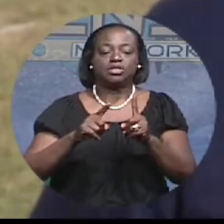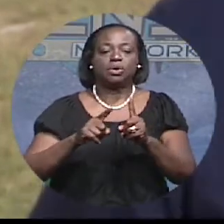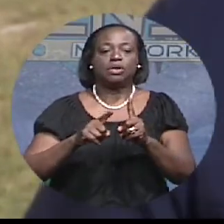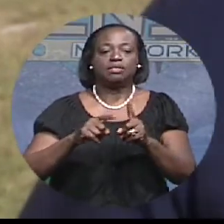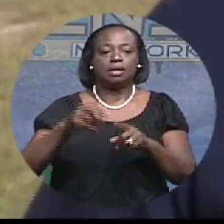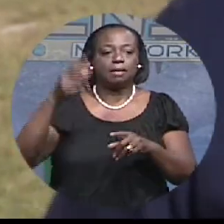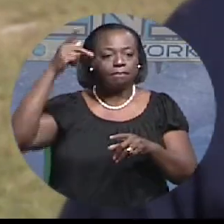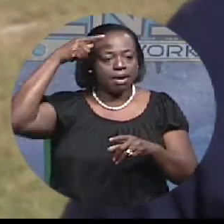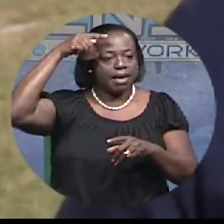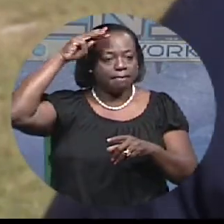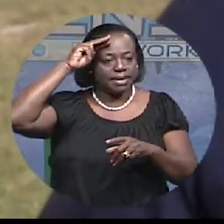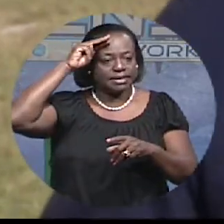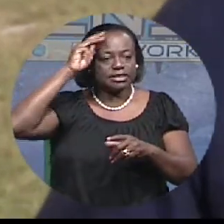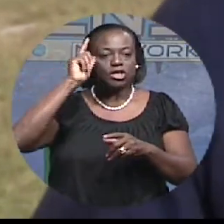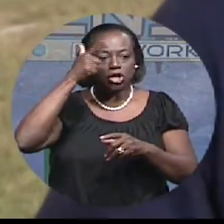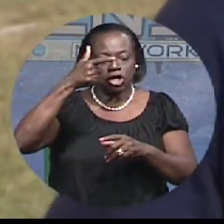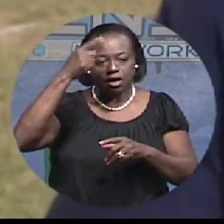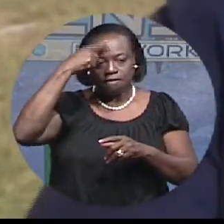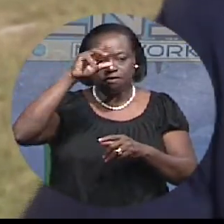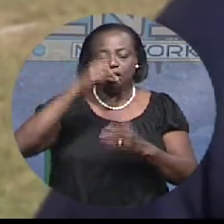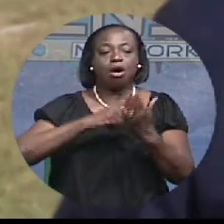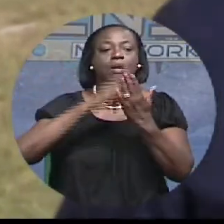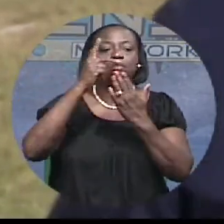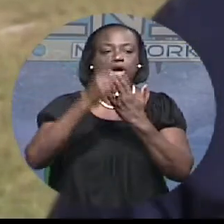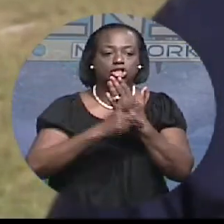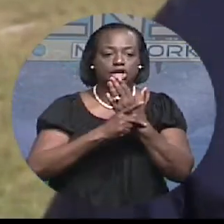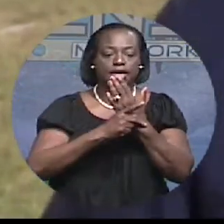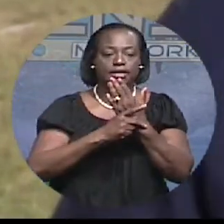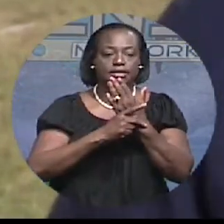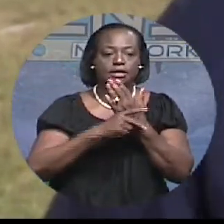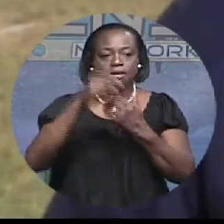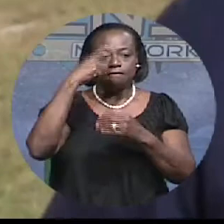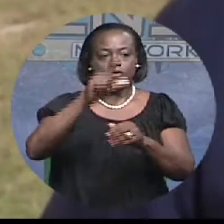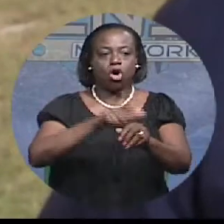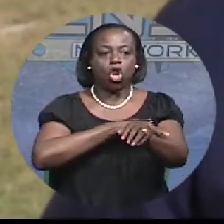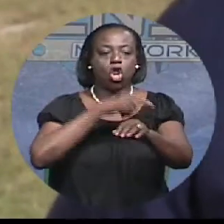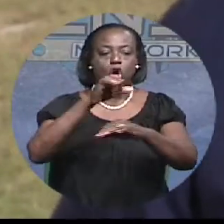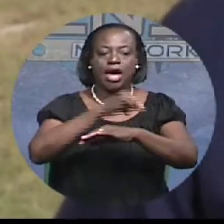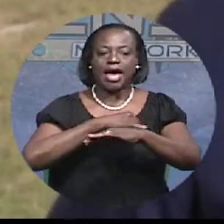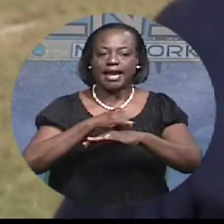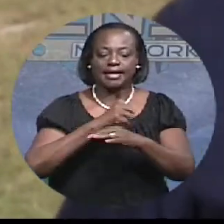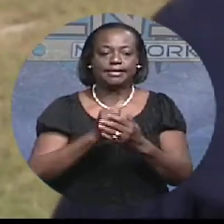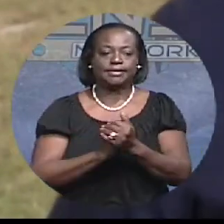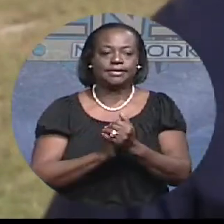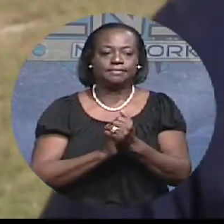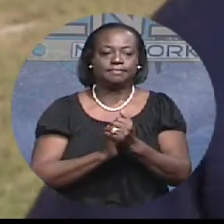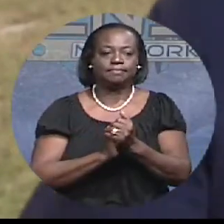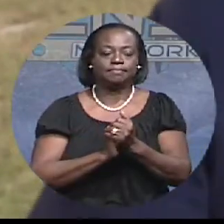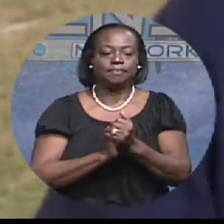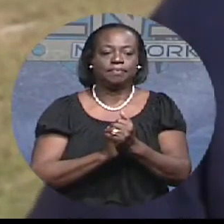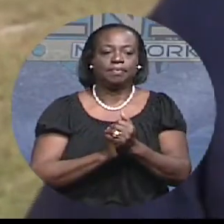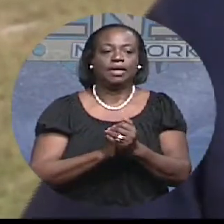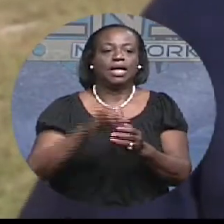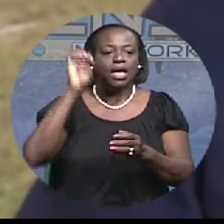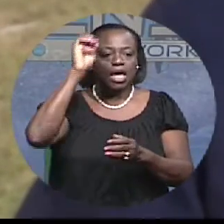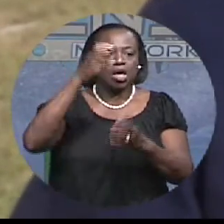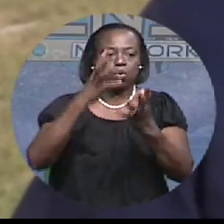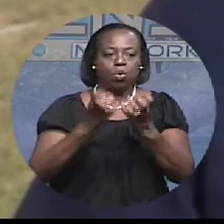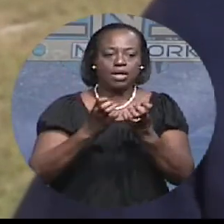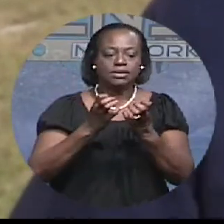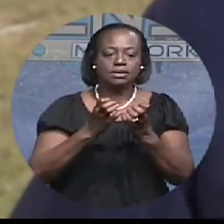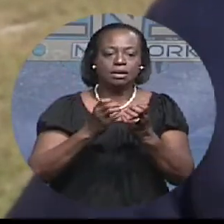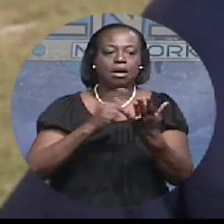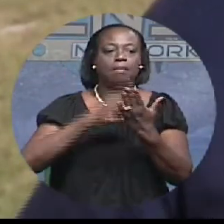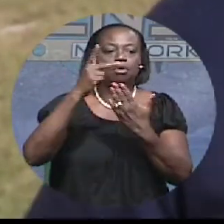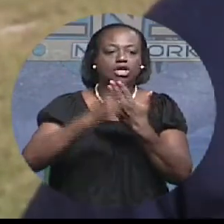Long Island, and he said to me that he doesn't just want to put a project on Long Island. He doesn't want to put a square peg in a round hole. He wants a project that will fit Long